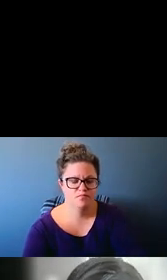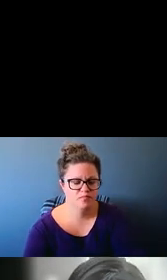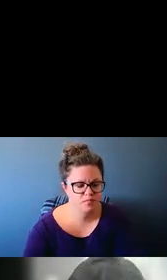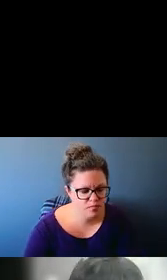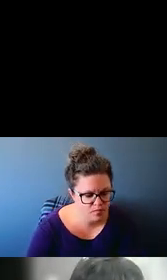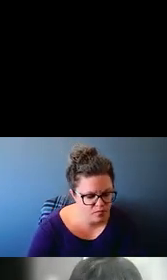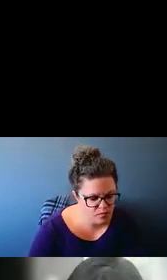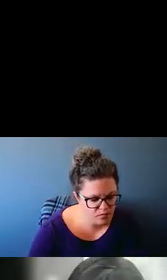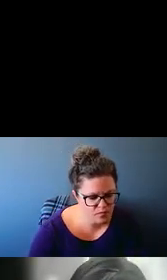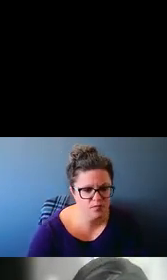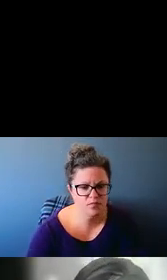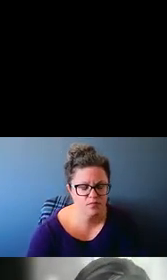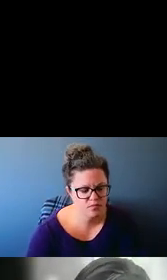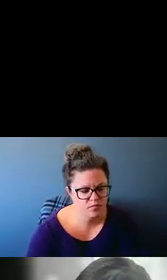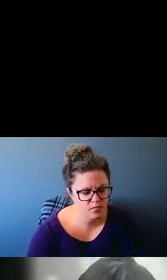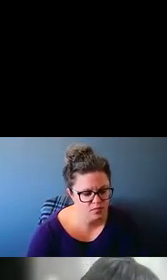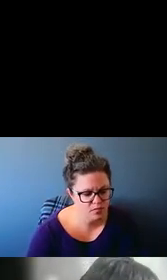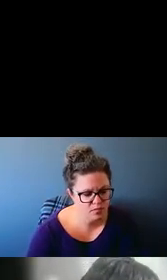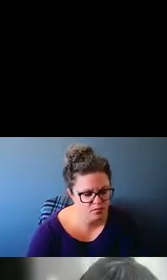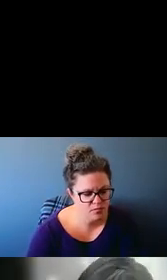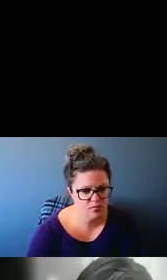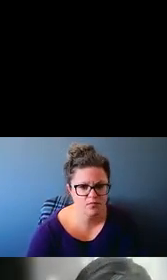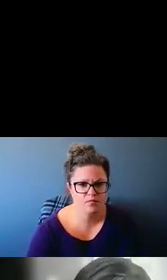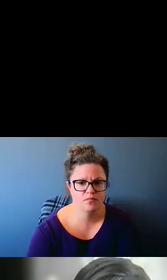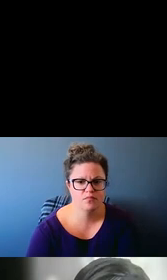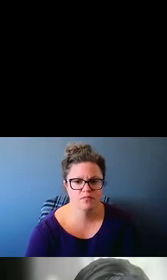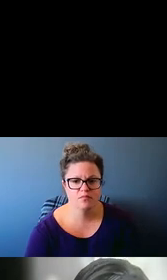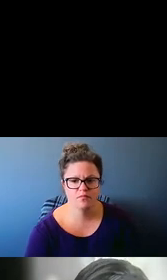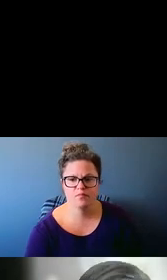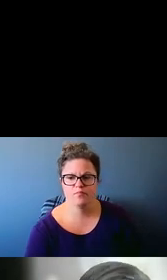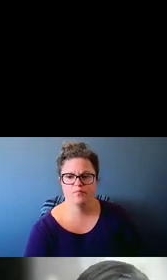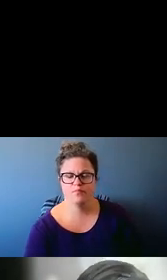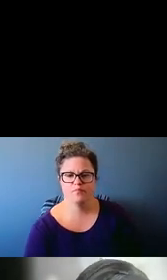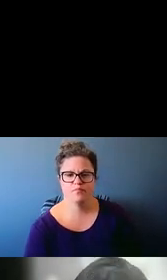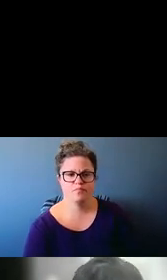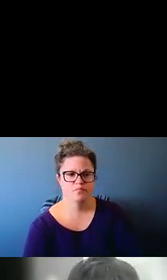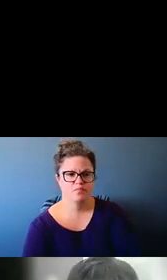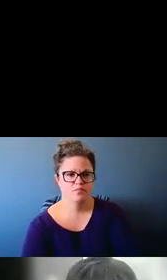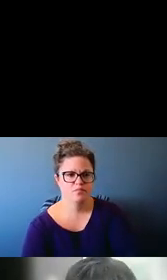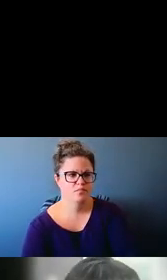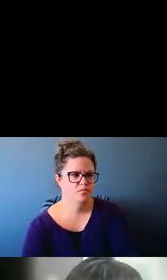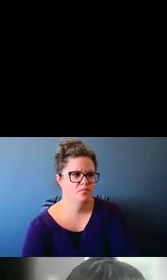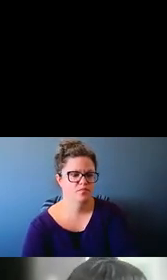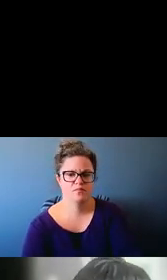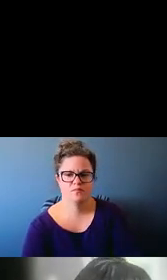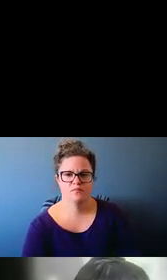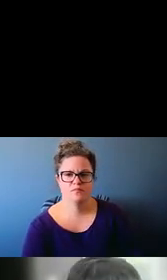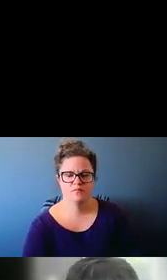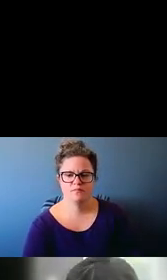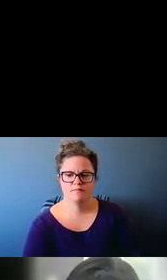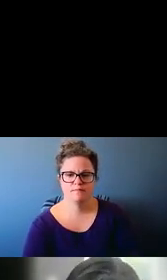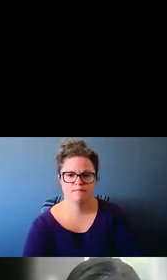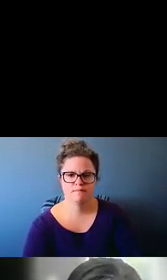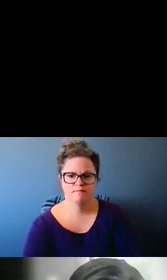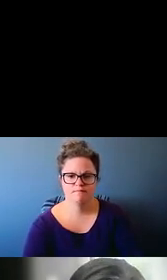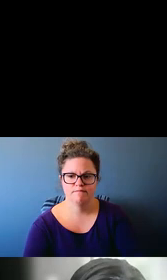an overlooked area by students, and we wanted to introduce you to our language offerings. We have options from beginner levels to advanced in all of the areas